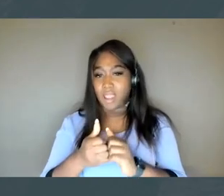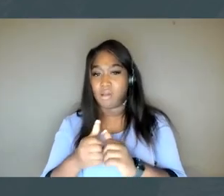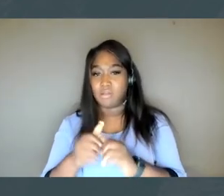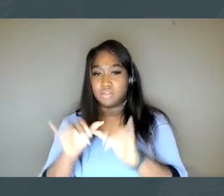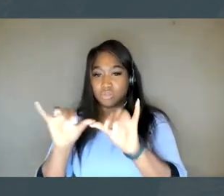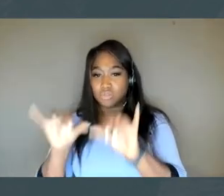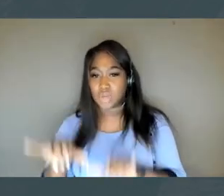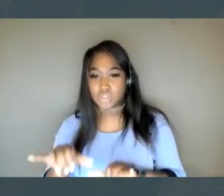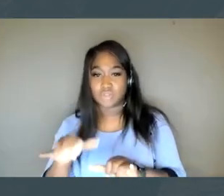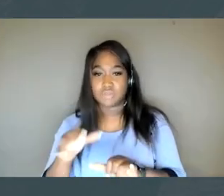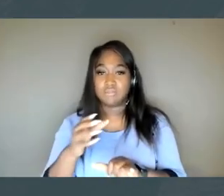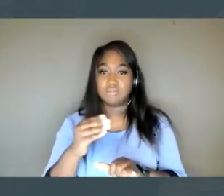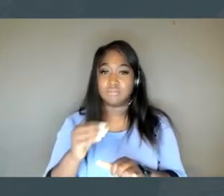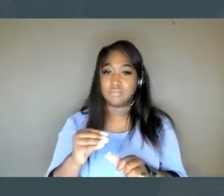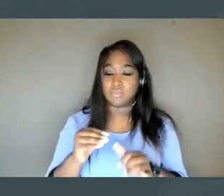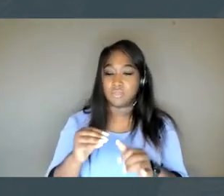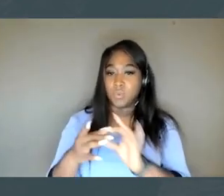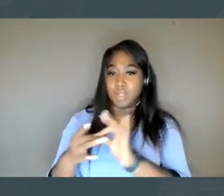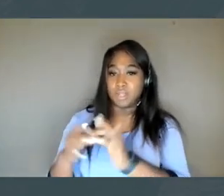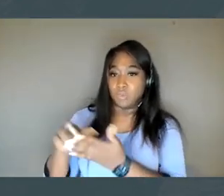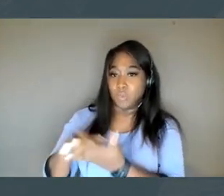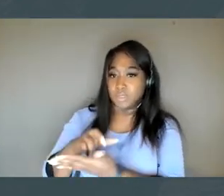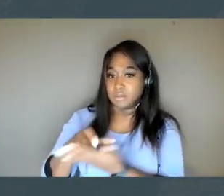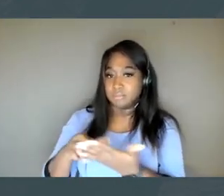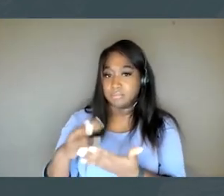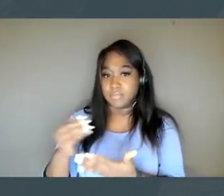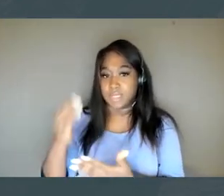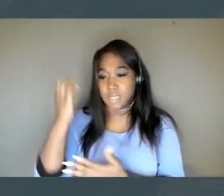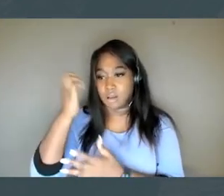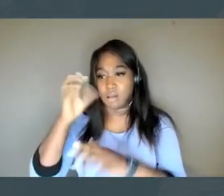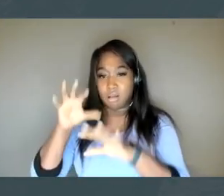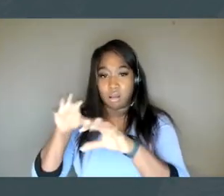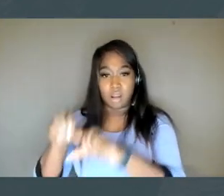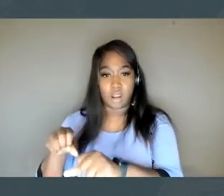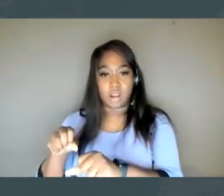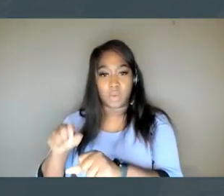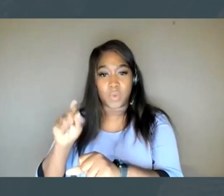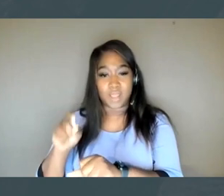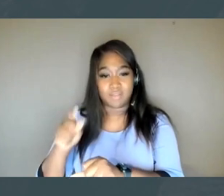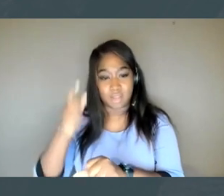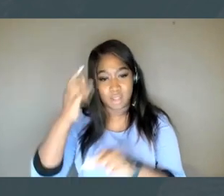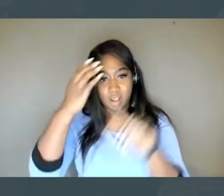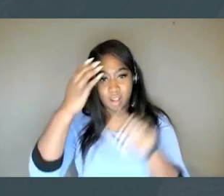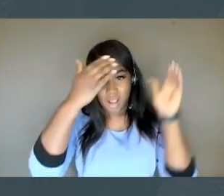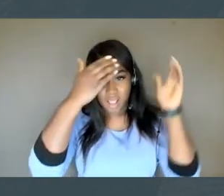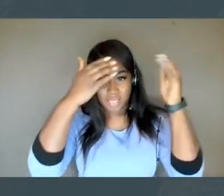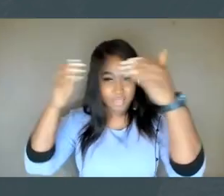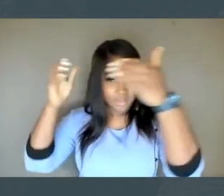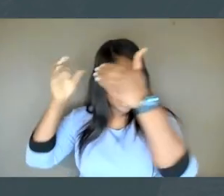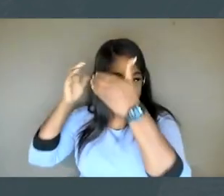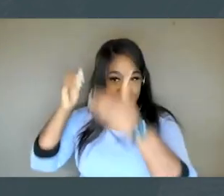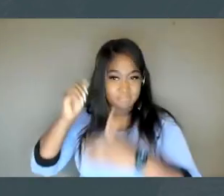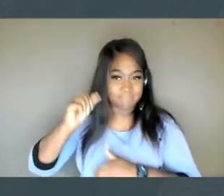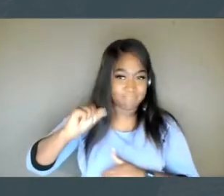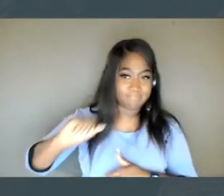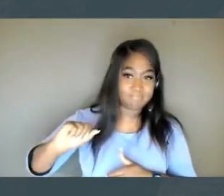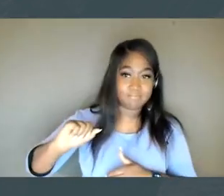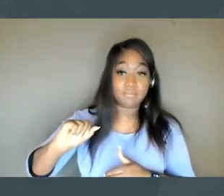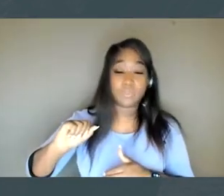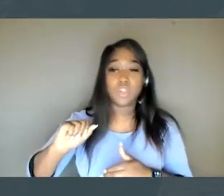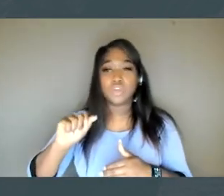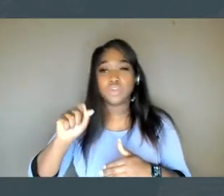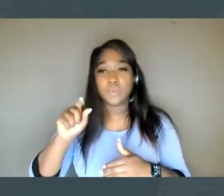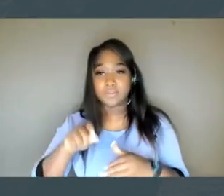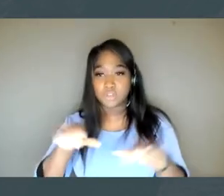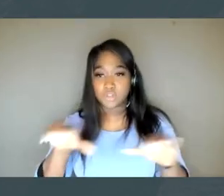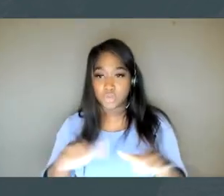against. Mm-hmm. So we have to do something with those tools in order to, you know, some